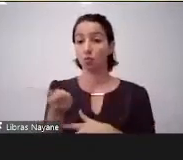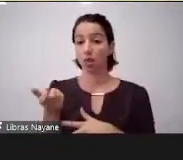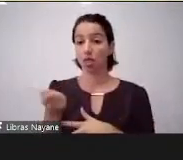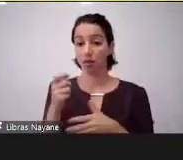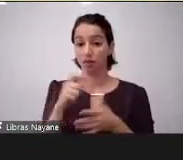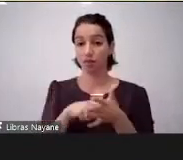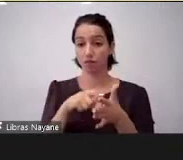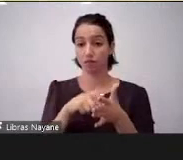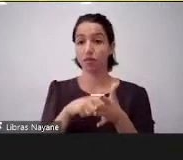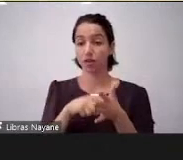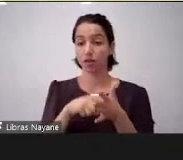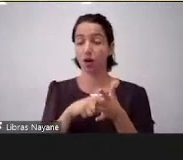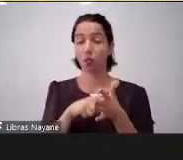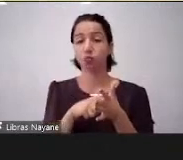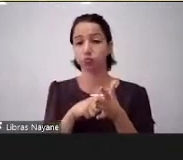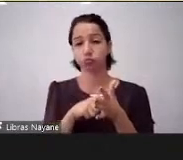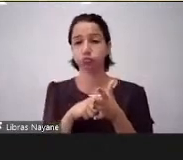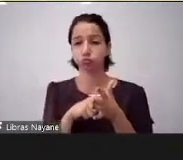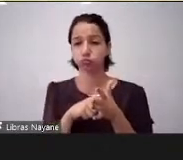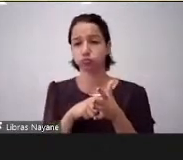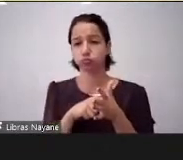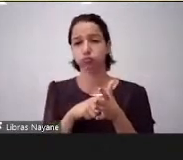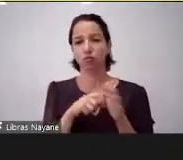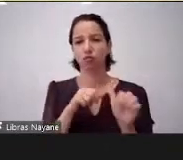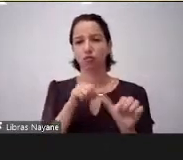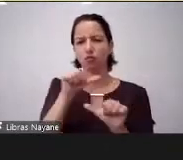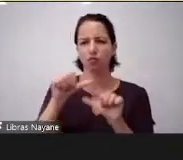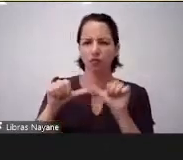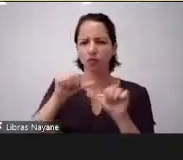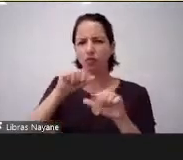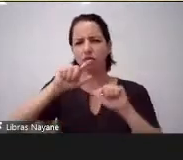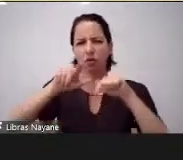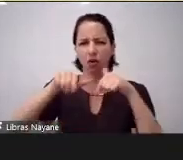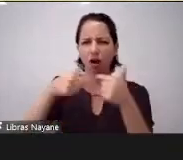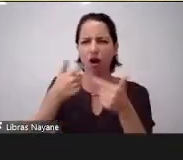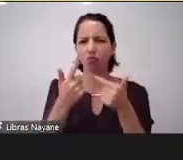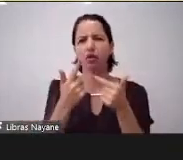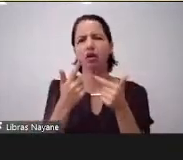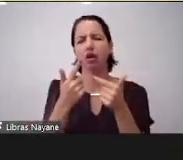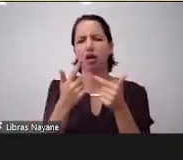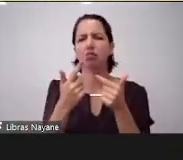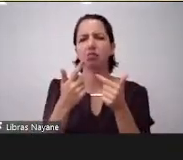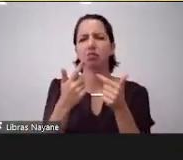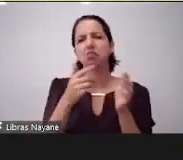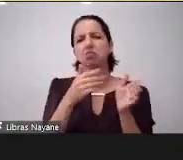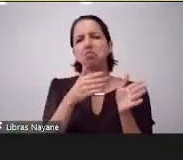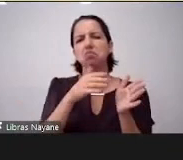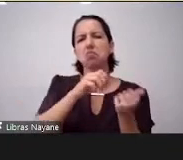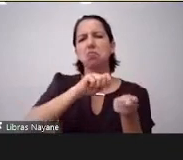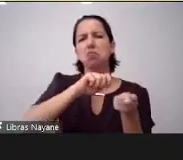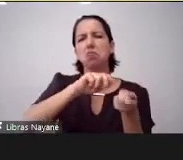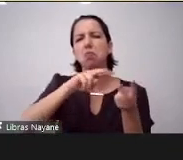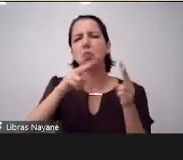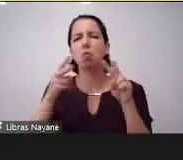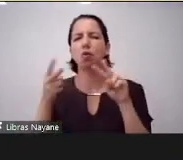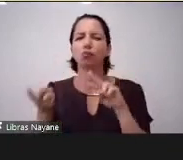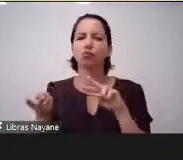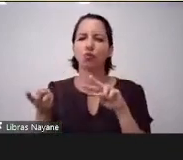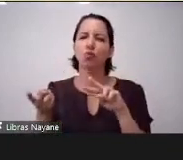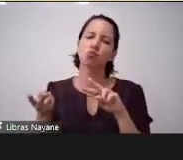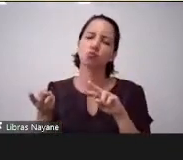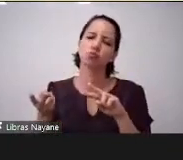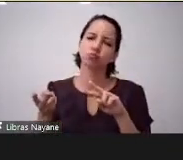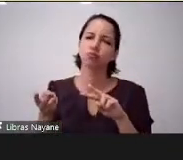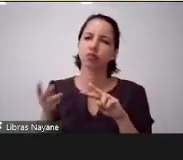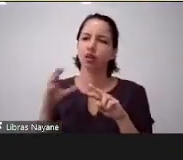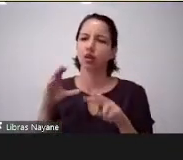of earnings that you could contribute, to nominal limits for tax-free contributions. And we